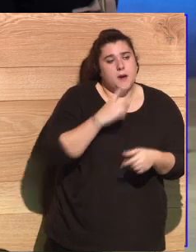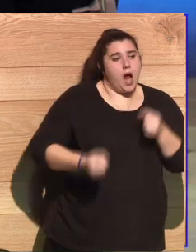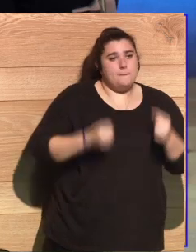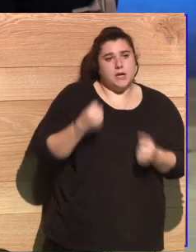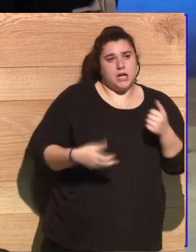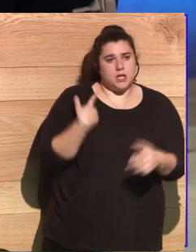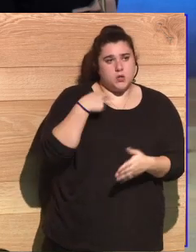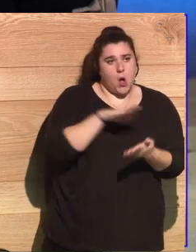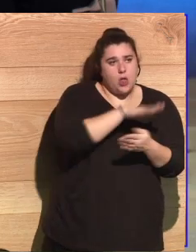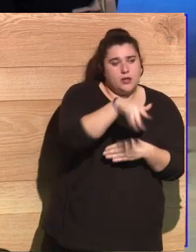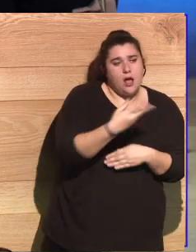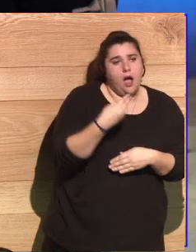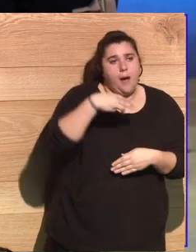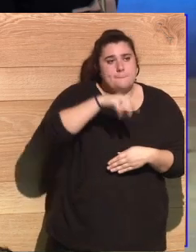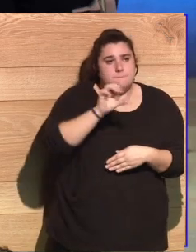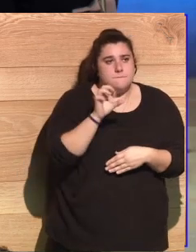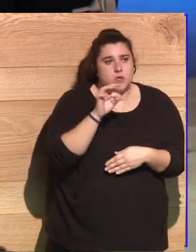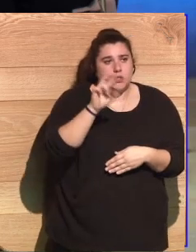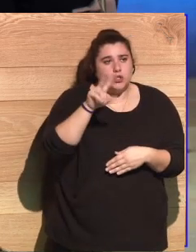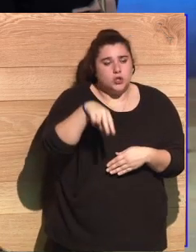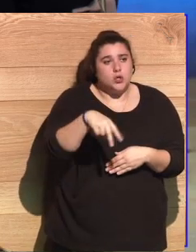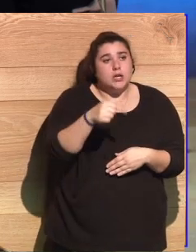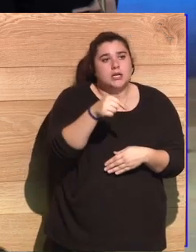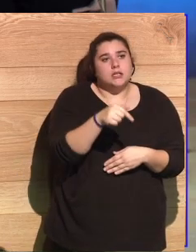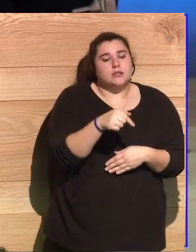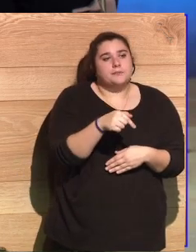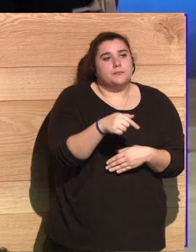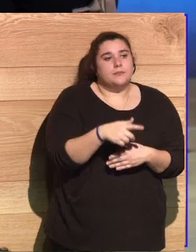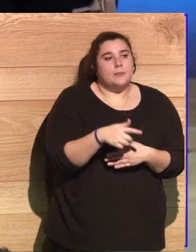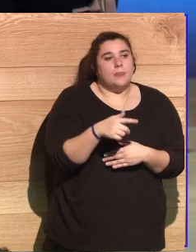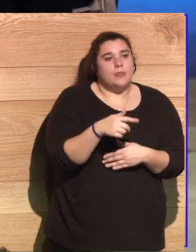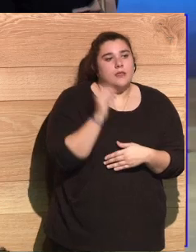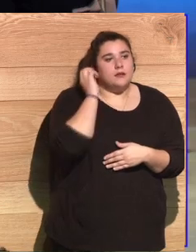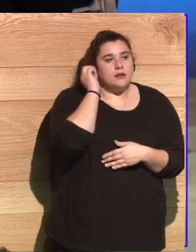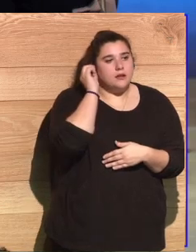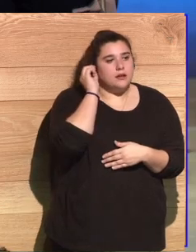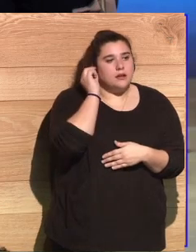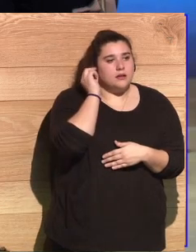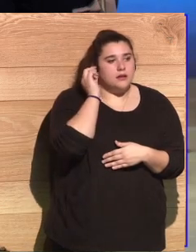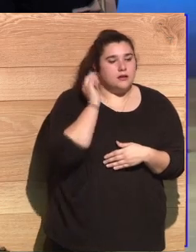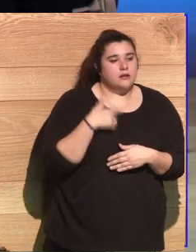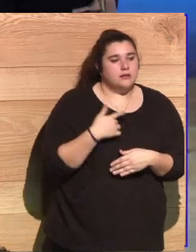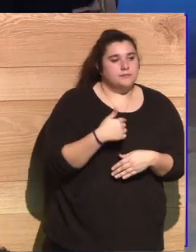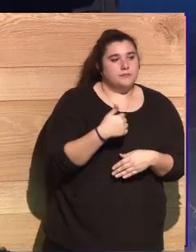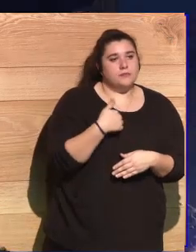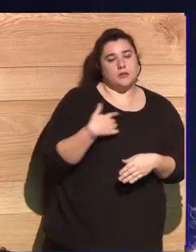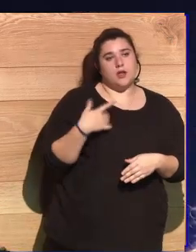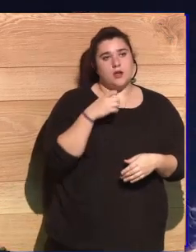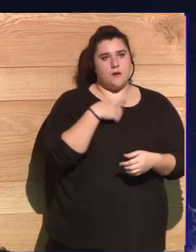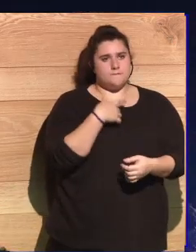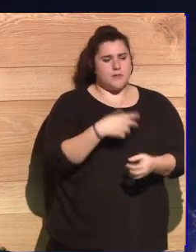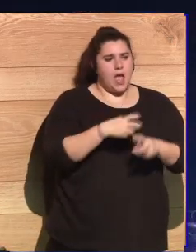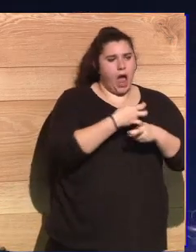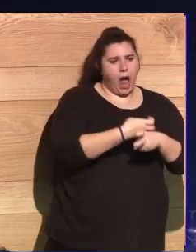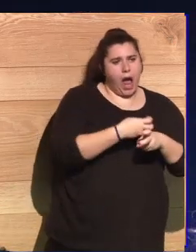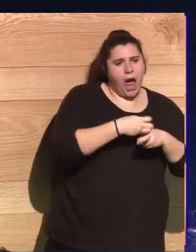up to the main station in Boston, and I'm suffering from arthritis these days, so I limp a lot. But I